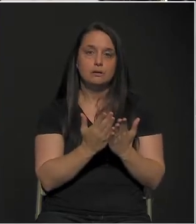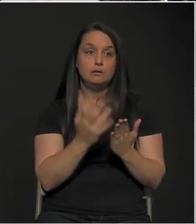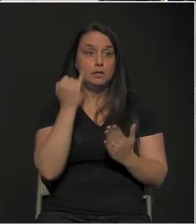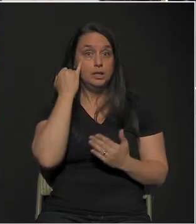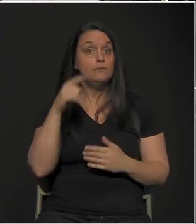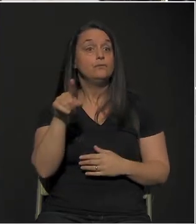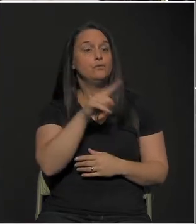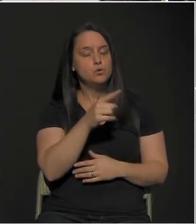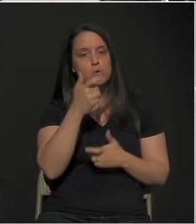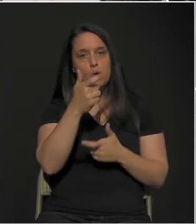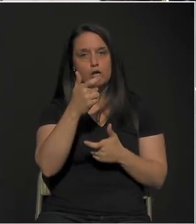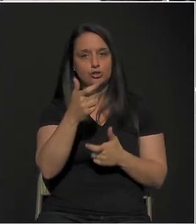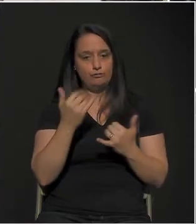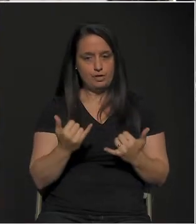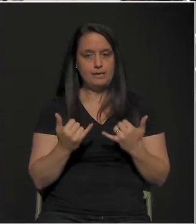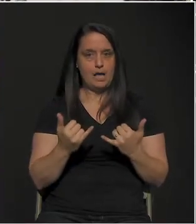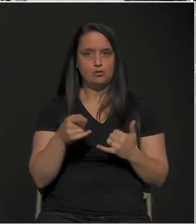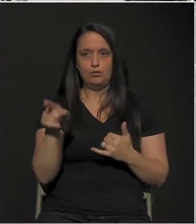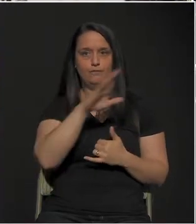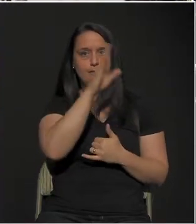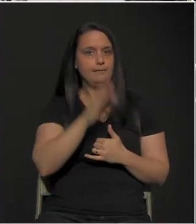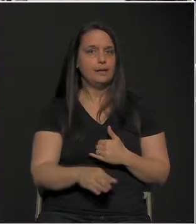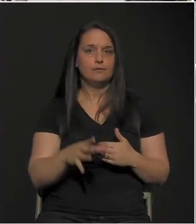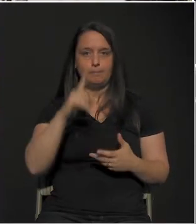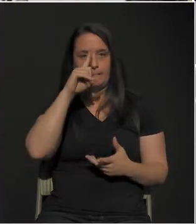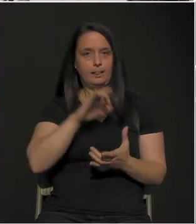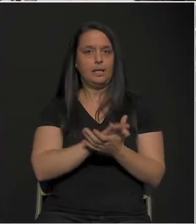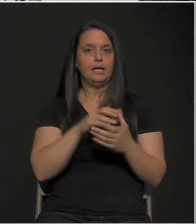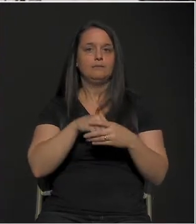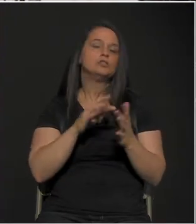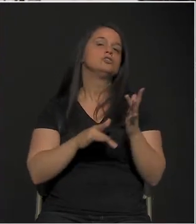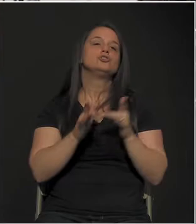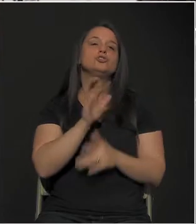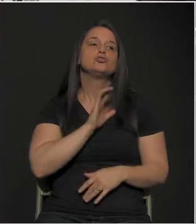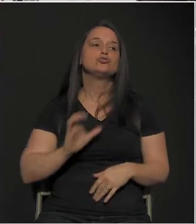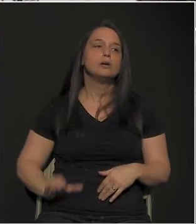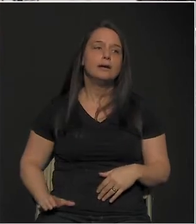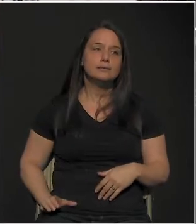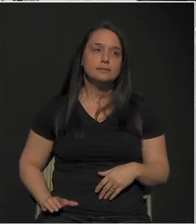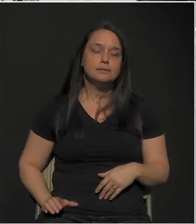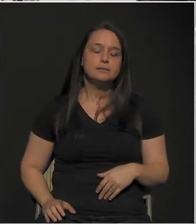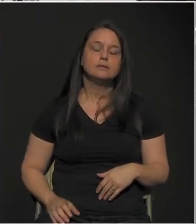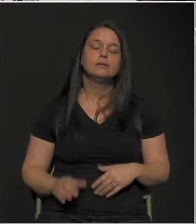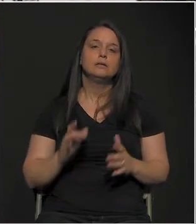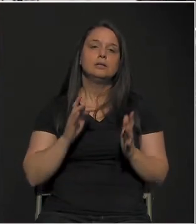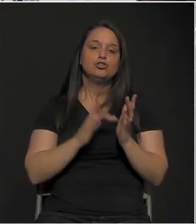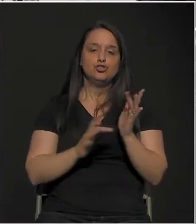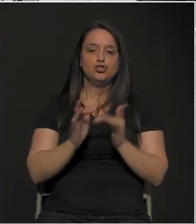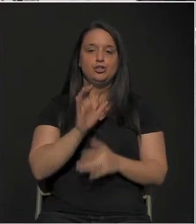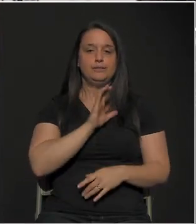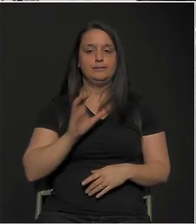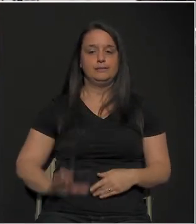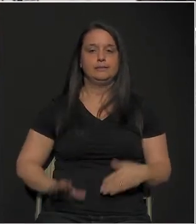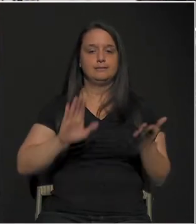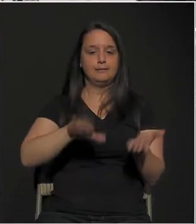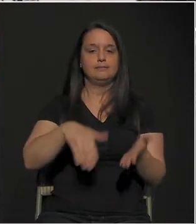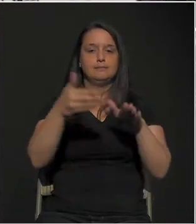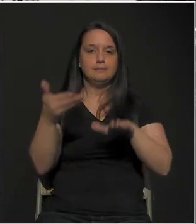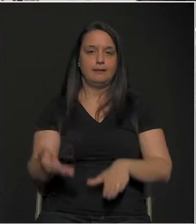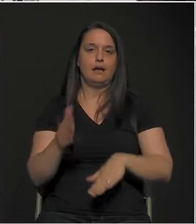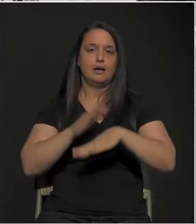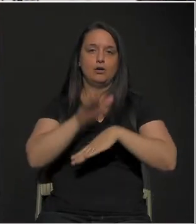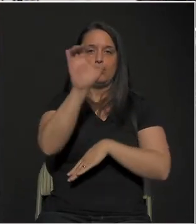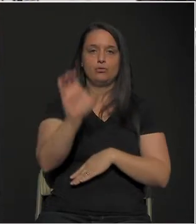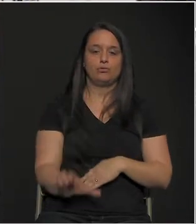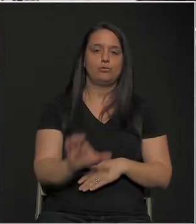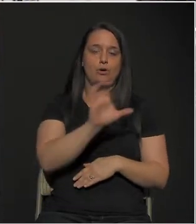now, and if you've never accepted or believed in Jesus, Jesus died on the cross for a purpose that I think goes beyond just so you can have